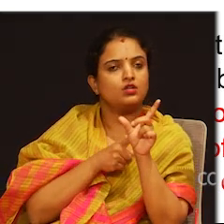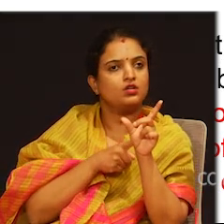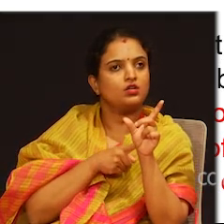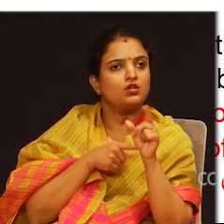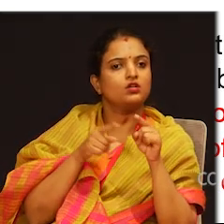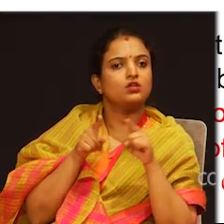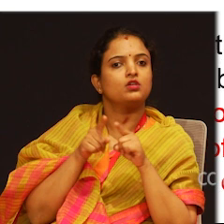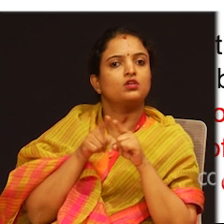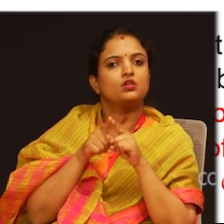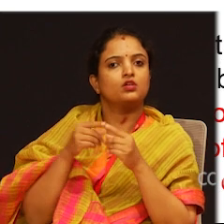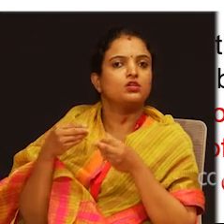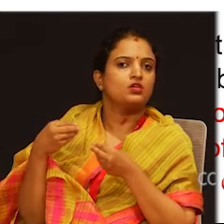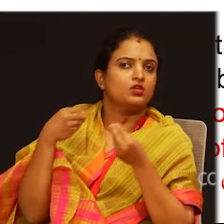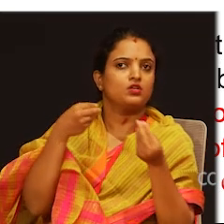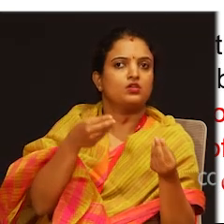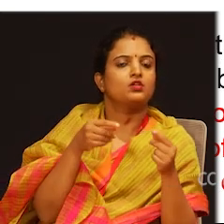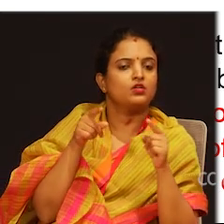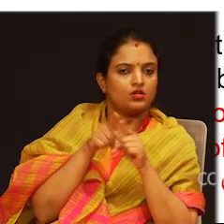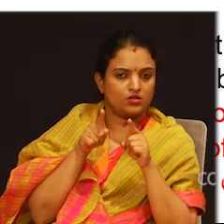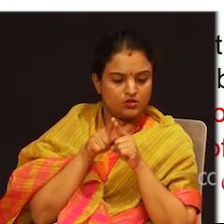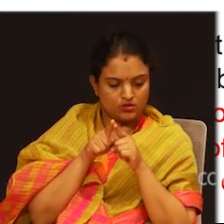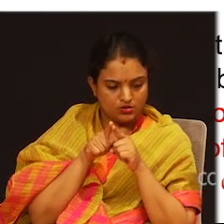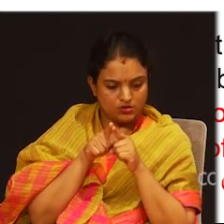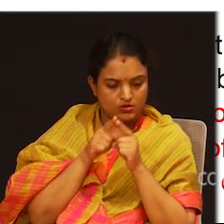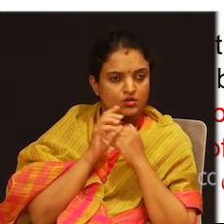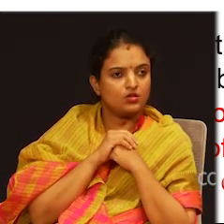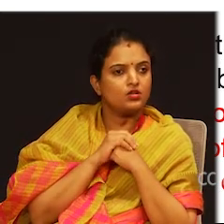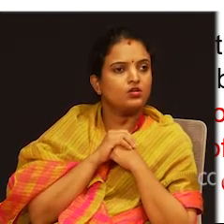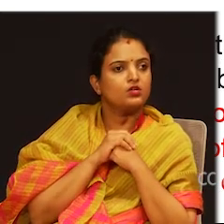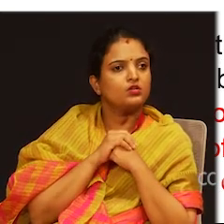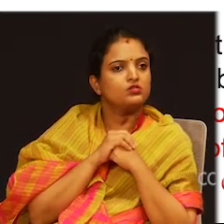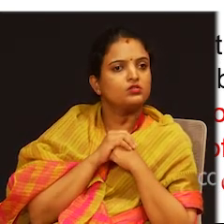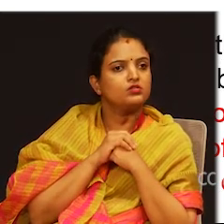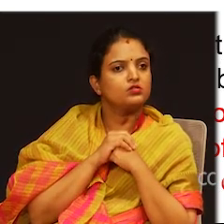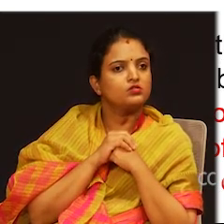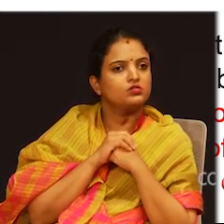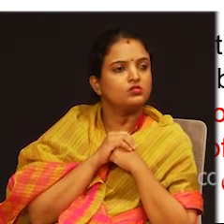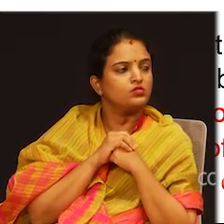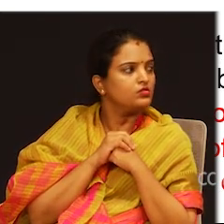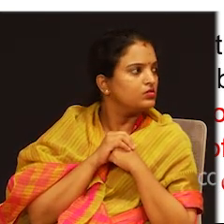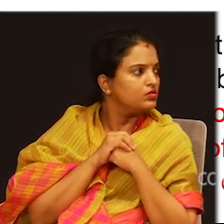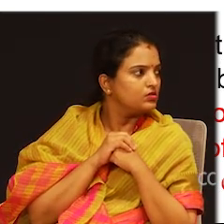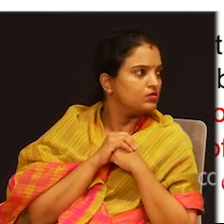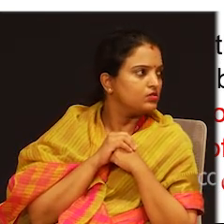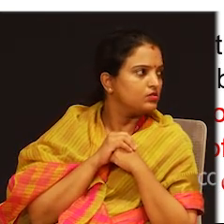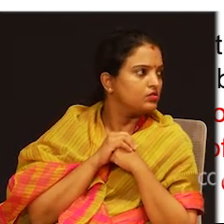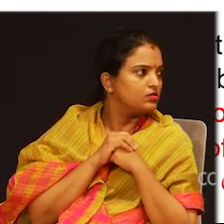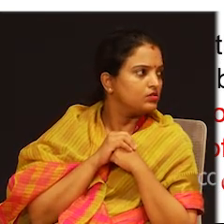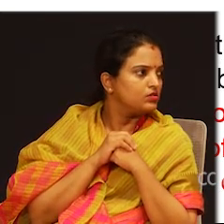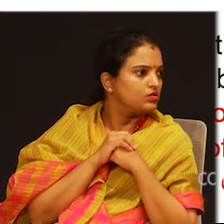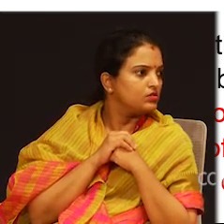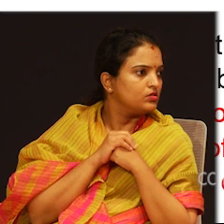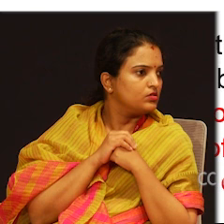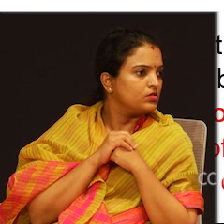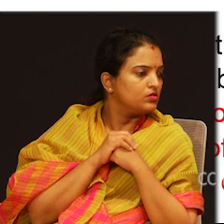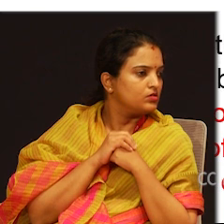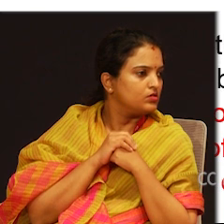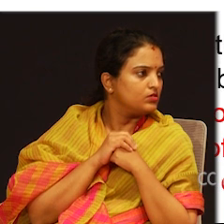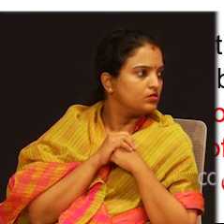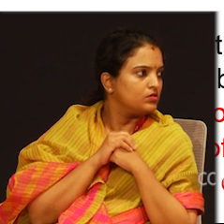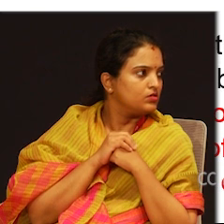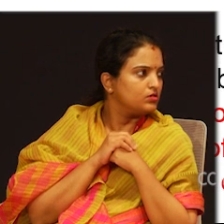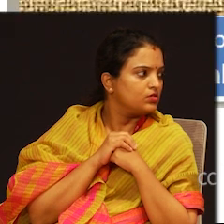for giving us something or doing what they were doing. So, just a minute. I want to go to my next